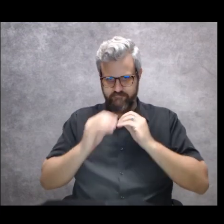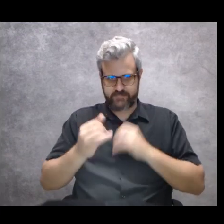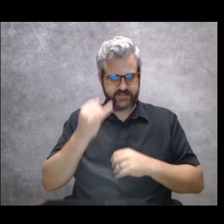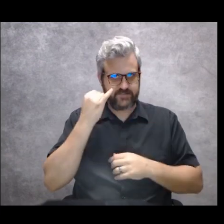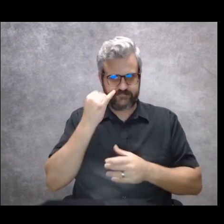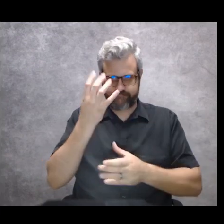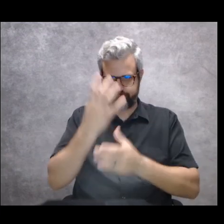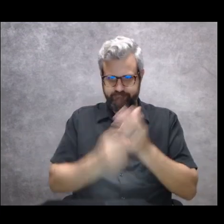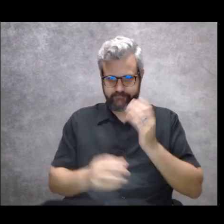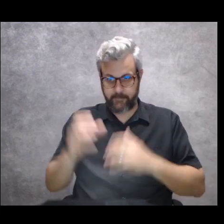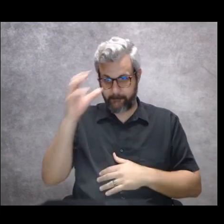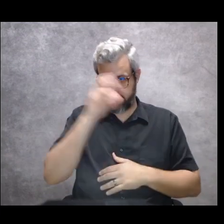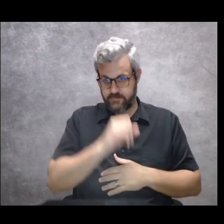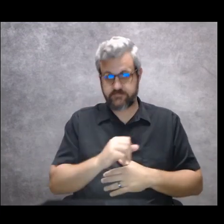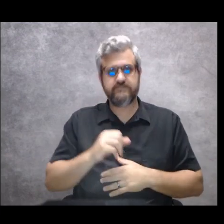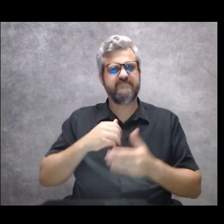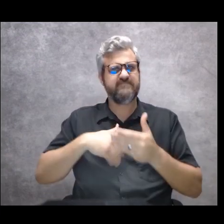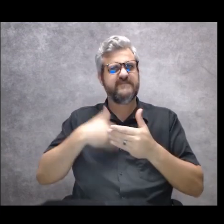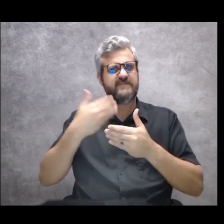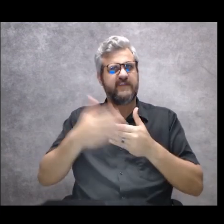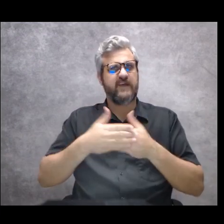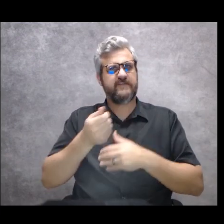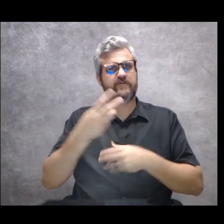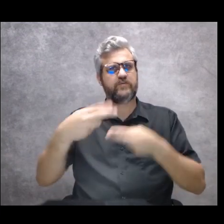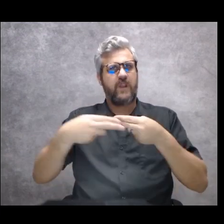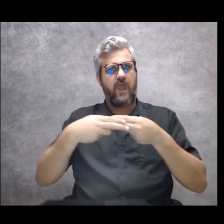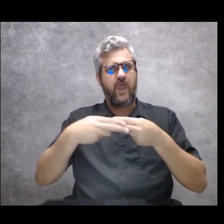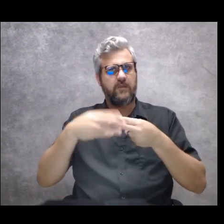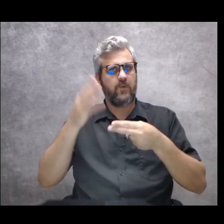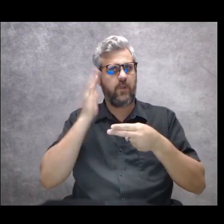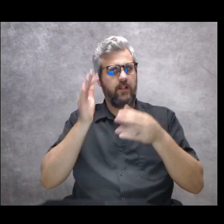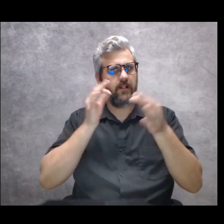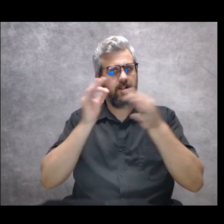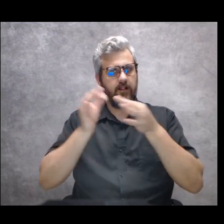addressed on the next several slides.